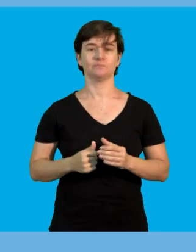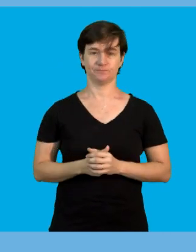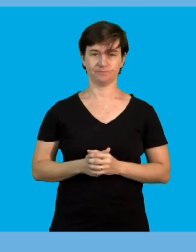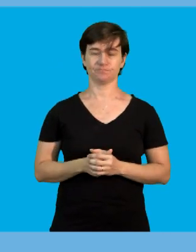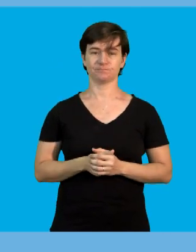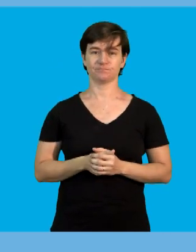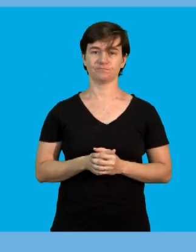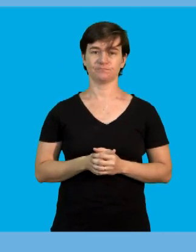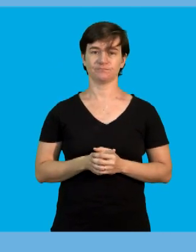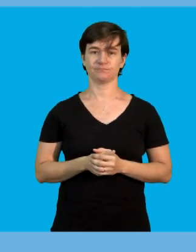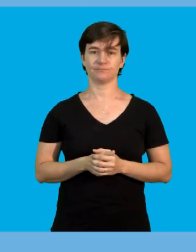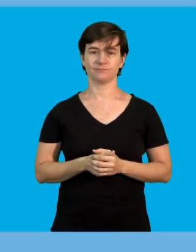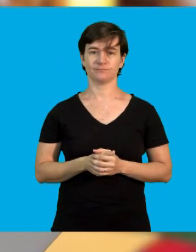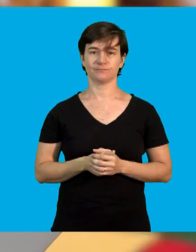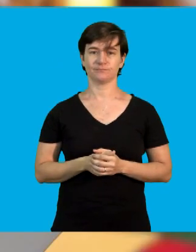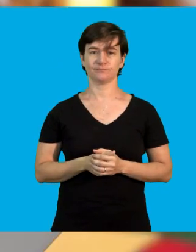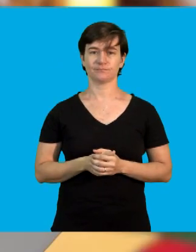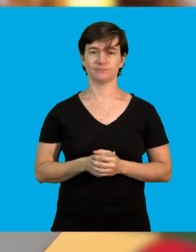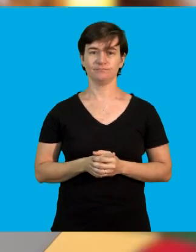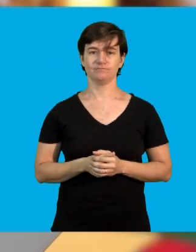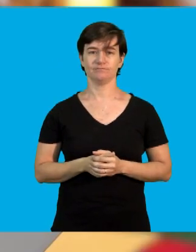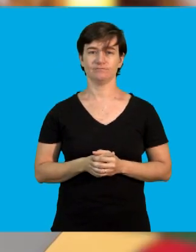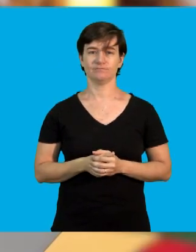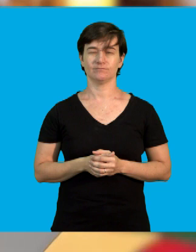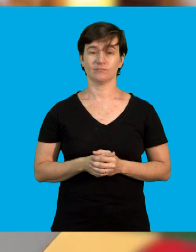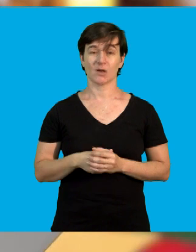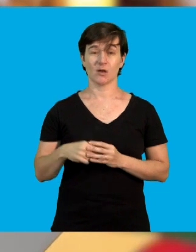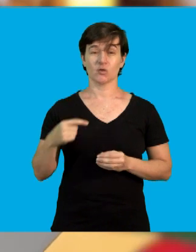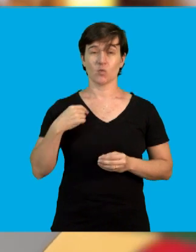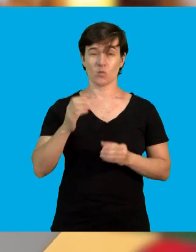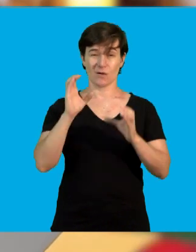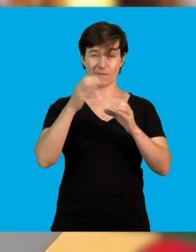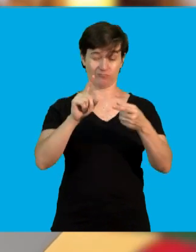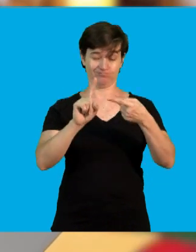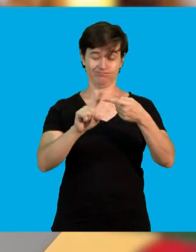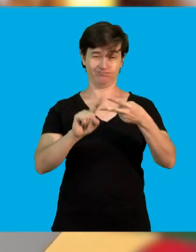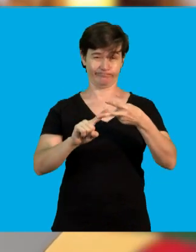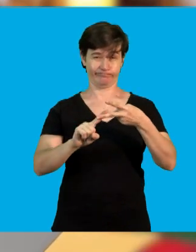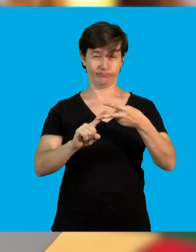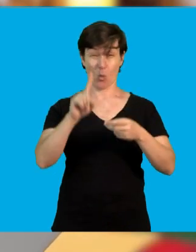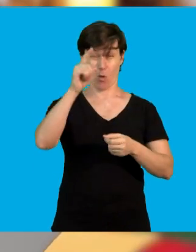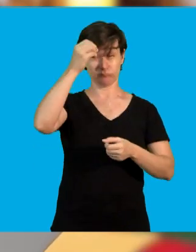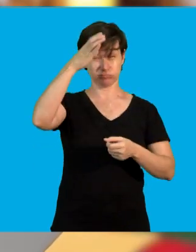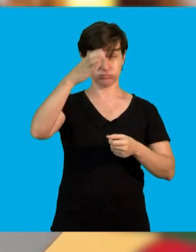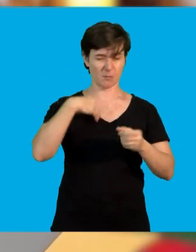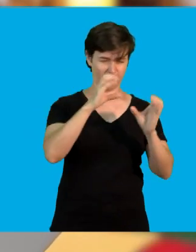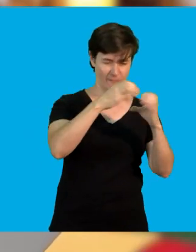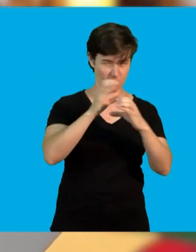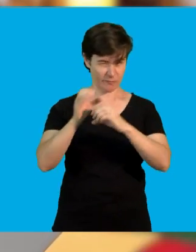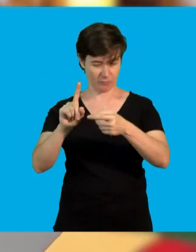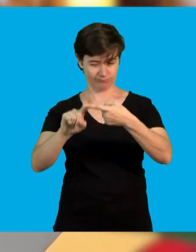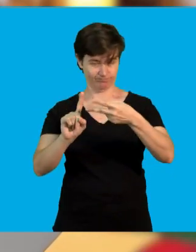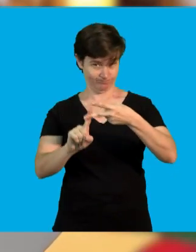as the product of that reaction. We are going to break the main concept into two small concepts that you're going to be dealing with throughout the entire